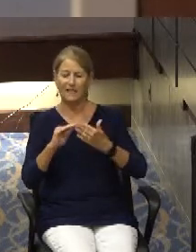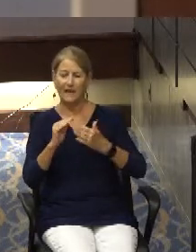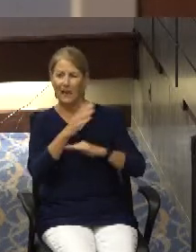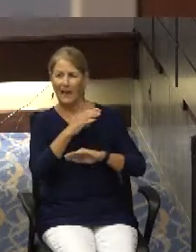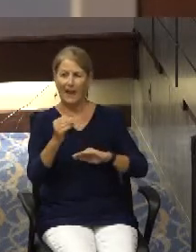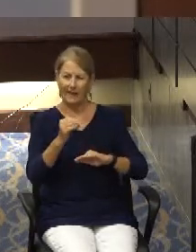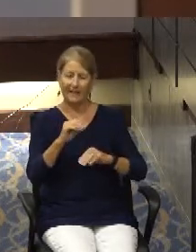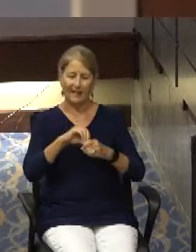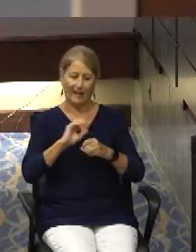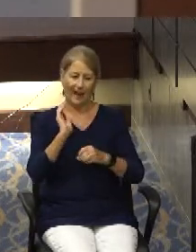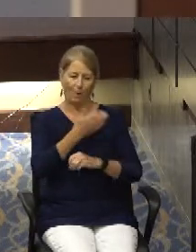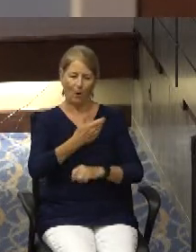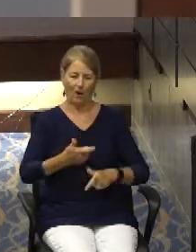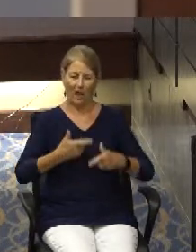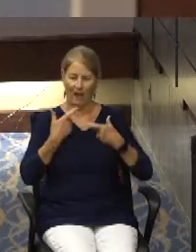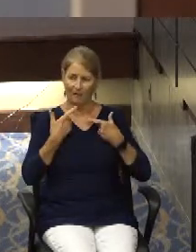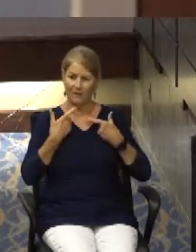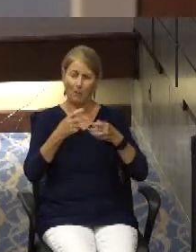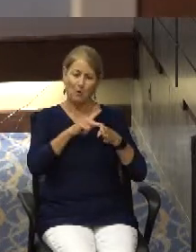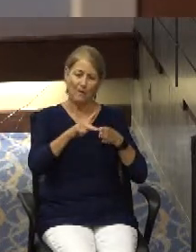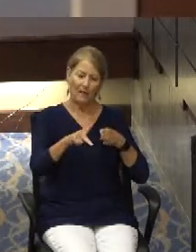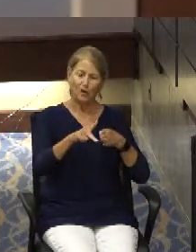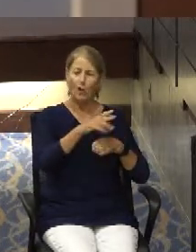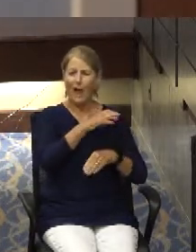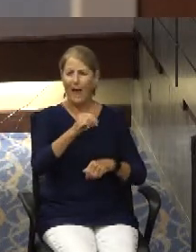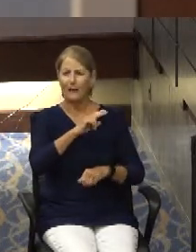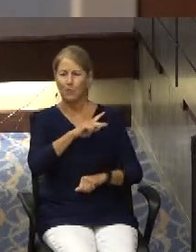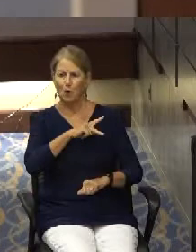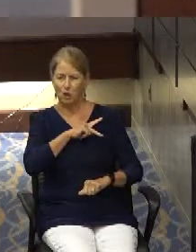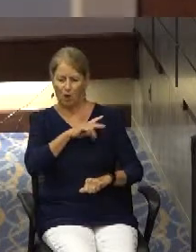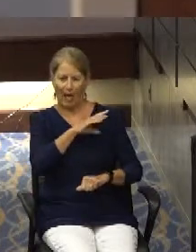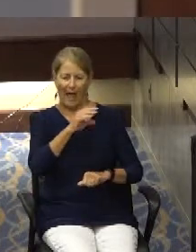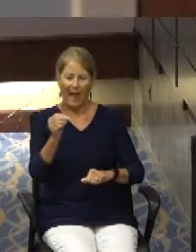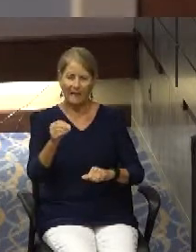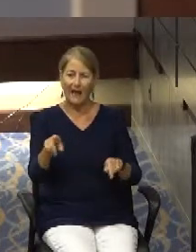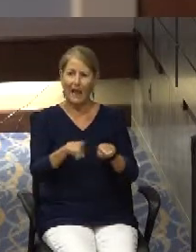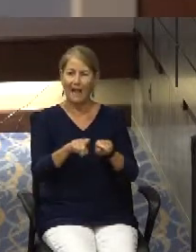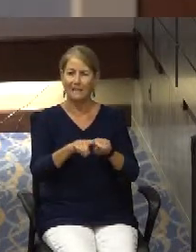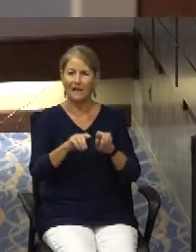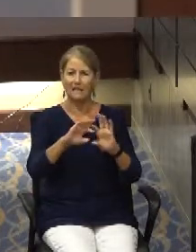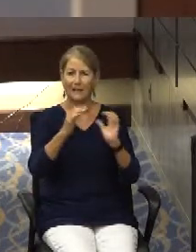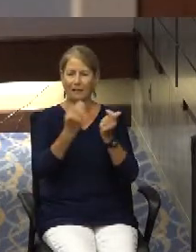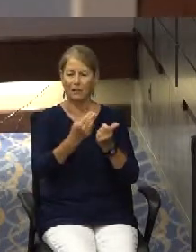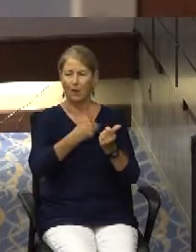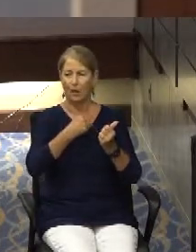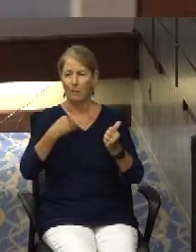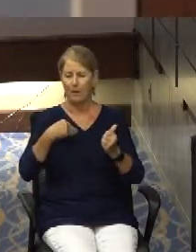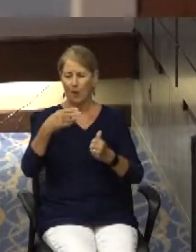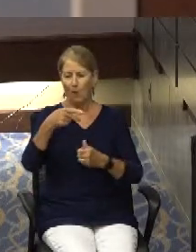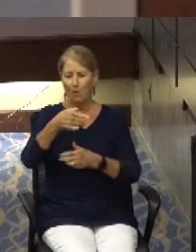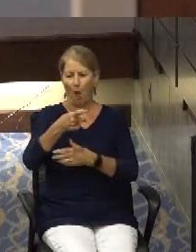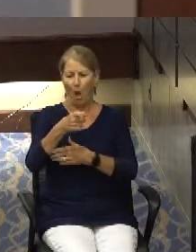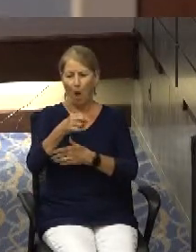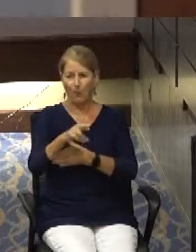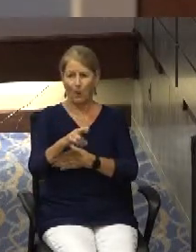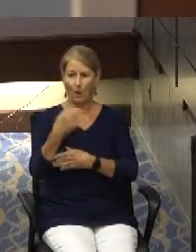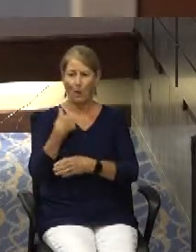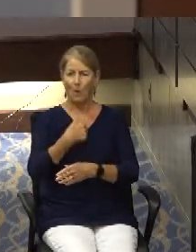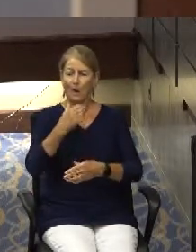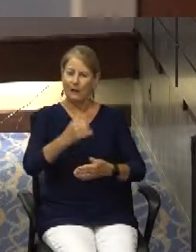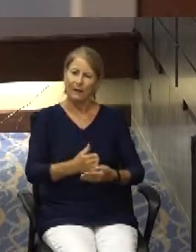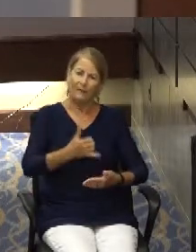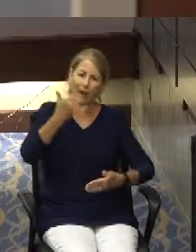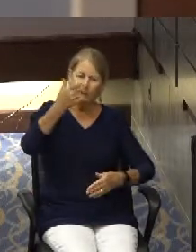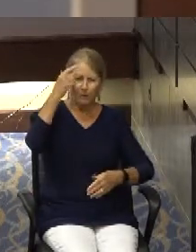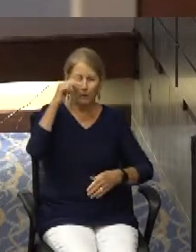our lives, professionally and personally. And so, as Councilmember Palmer said, we lift our topos to you.